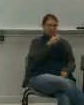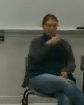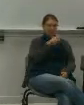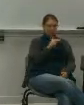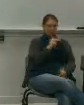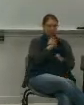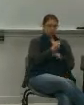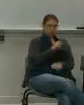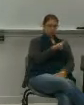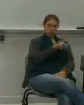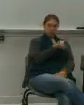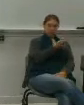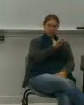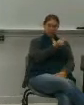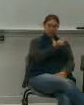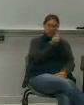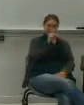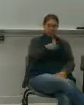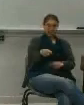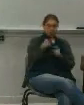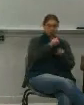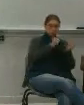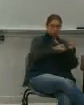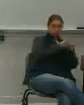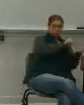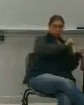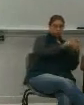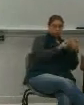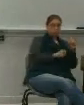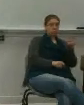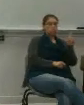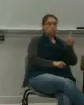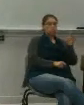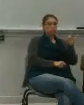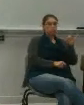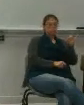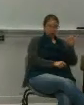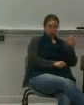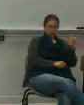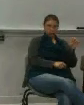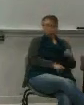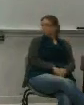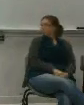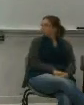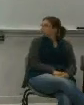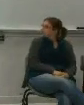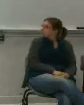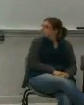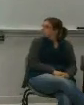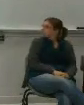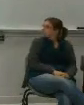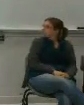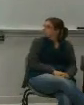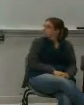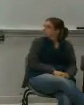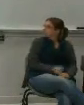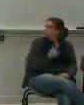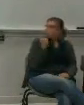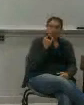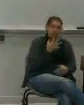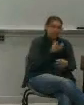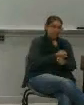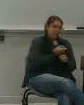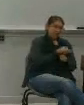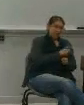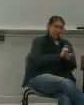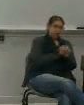got to convert it all the way to sulfide before it gets in. Okay, so if I take this sulfide and turn it to